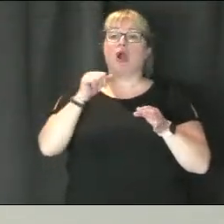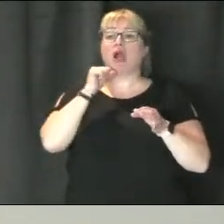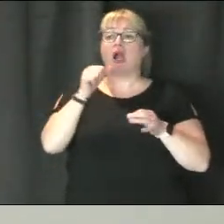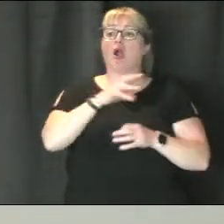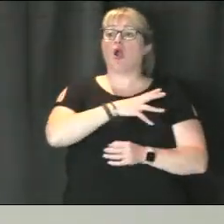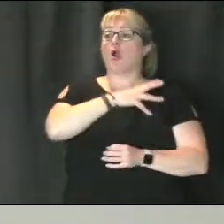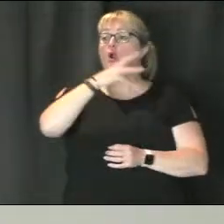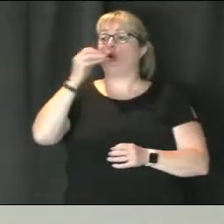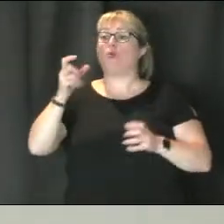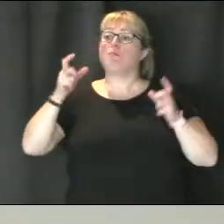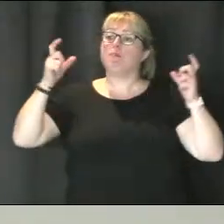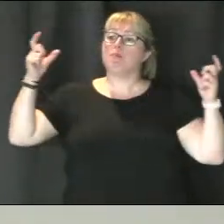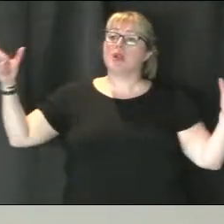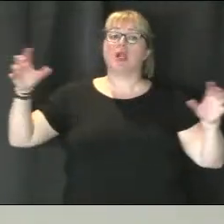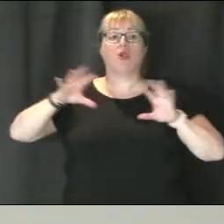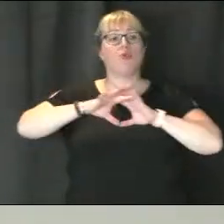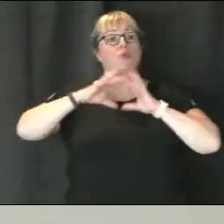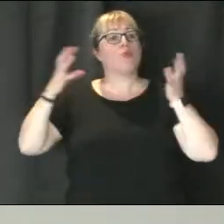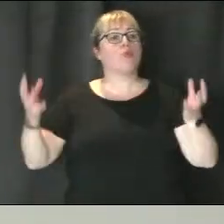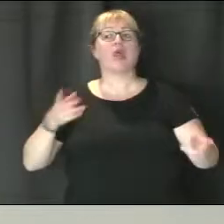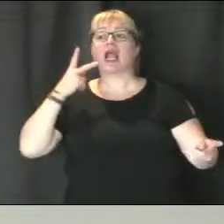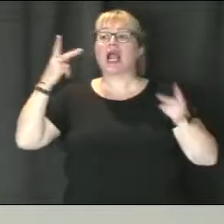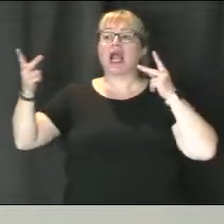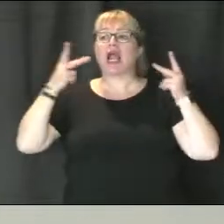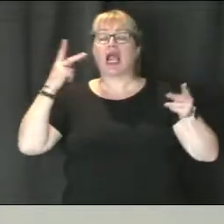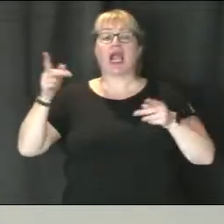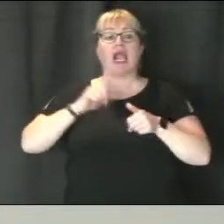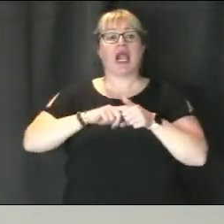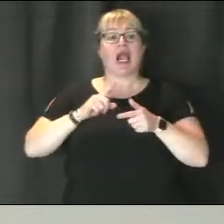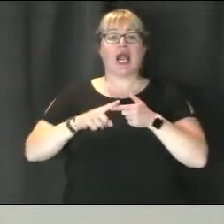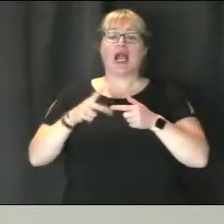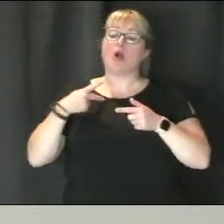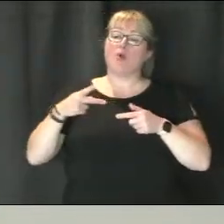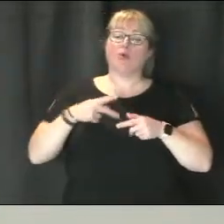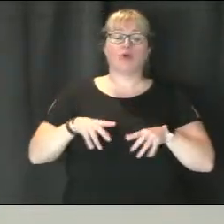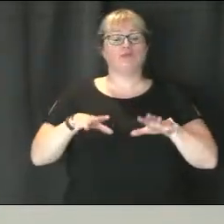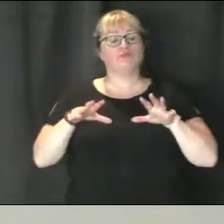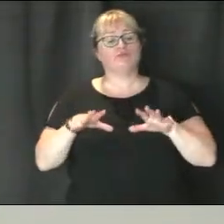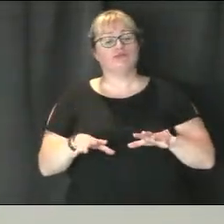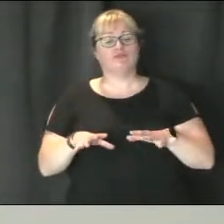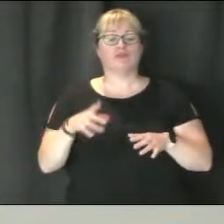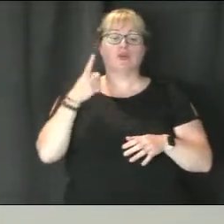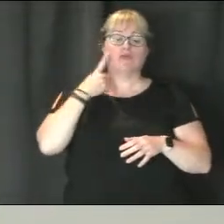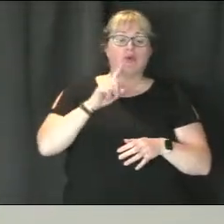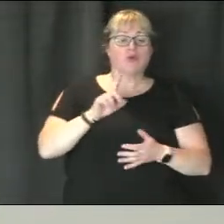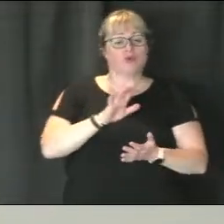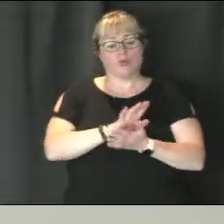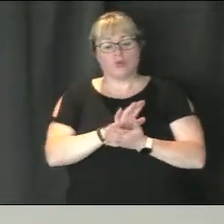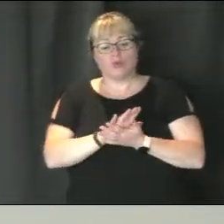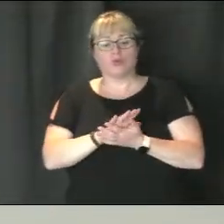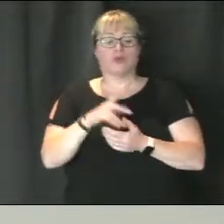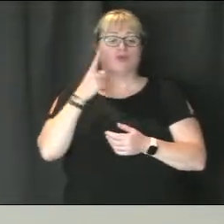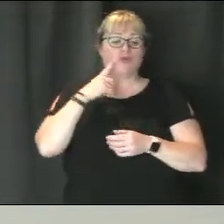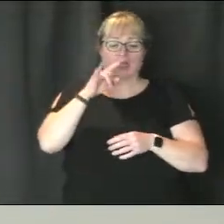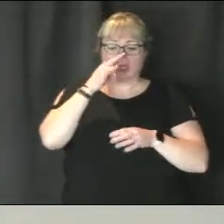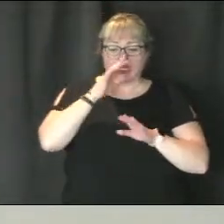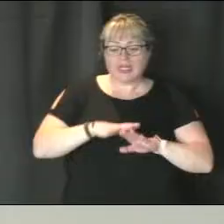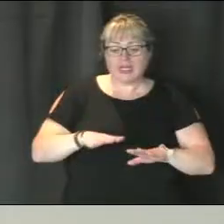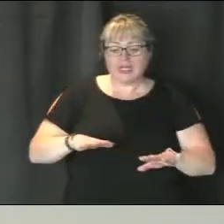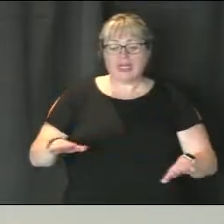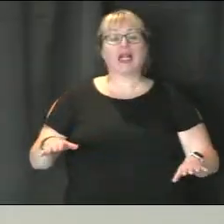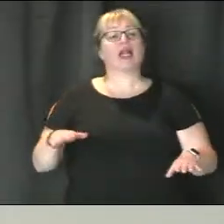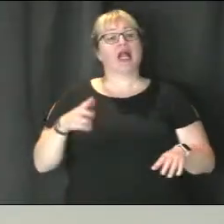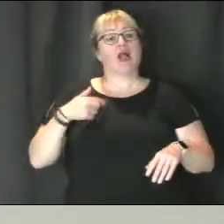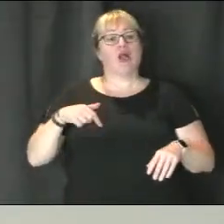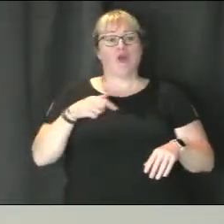world and see a bit of it before we had to settle down to school for our daughters and all the family stuff. So we looked